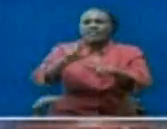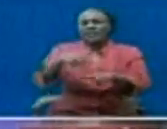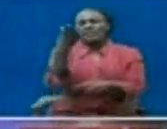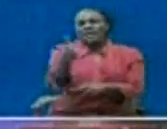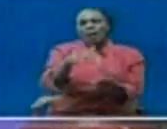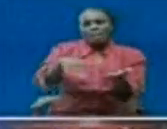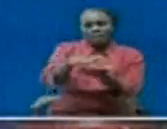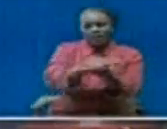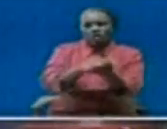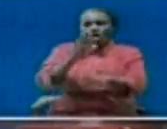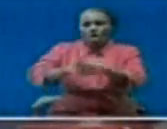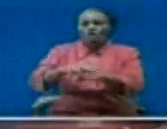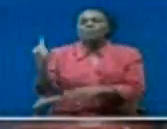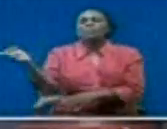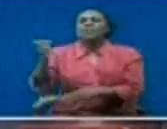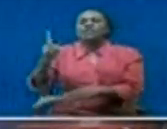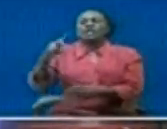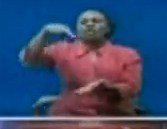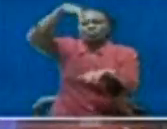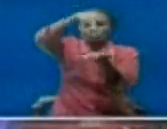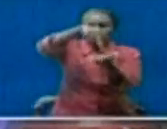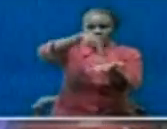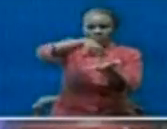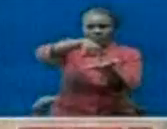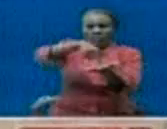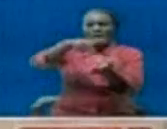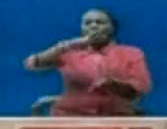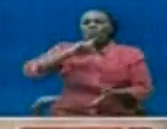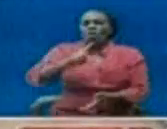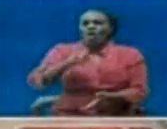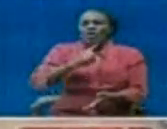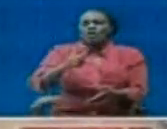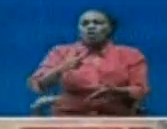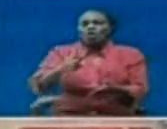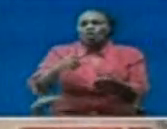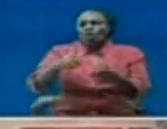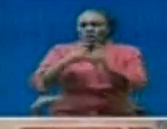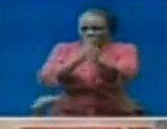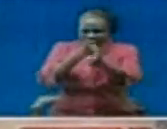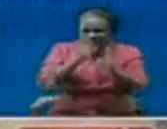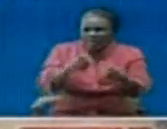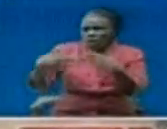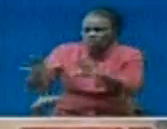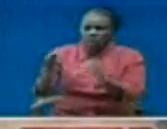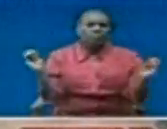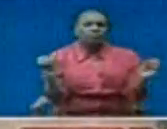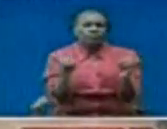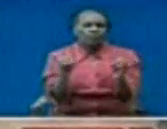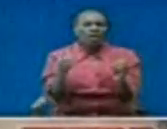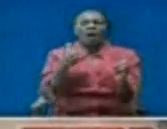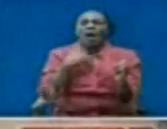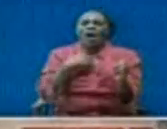on his presidential race. Why? So this is rewarding the loser. You don't reward the loser. We come from